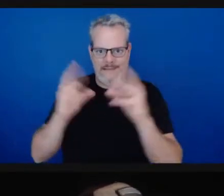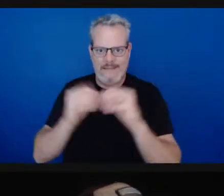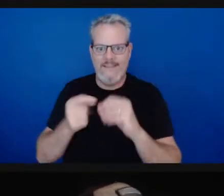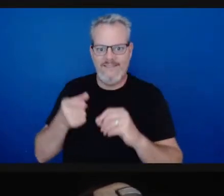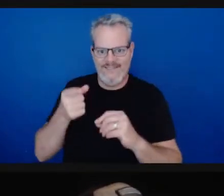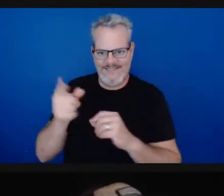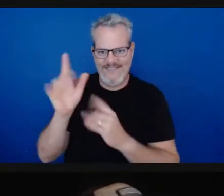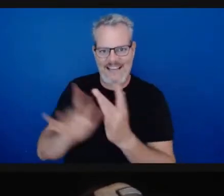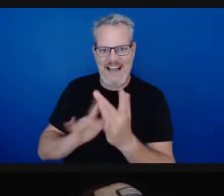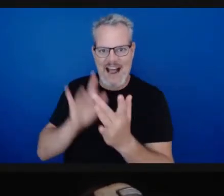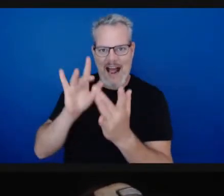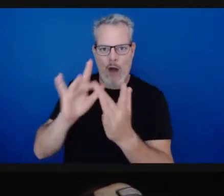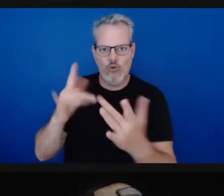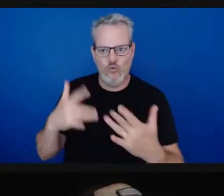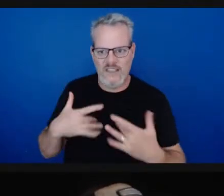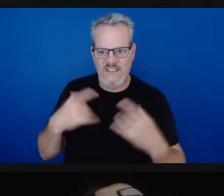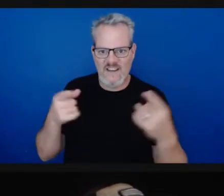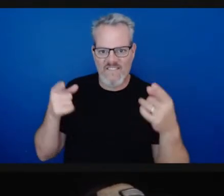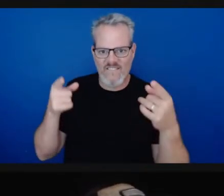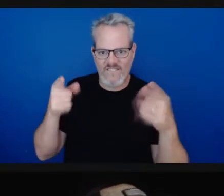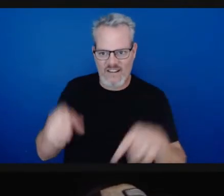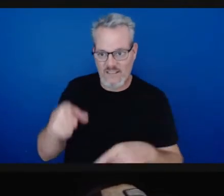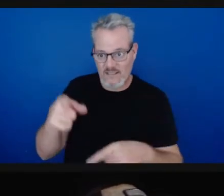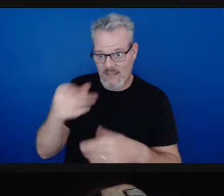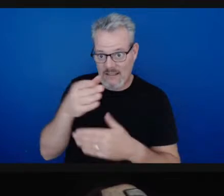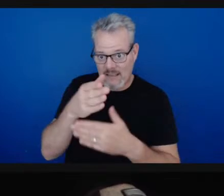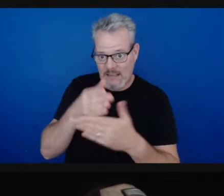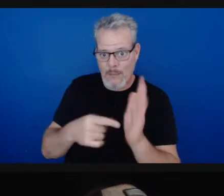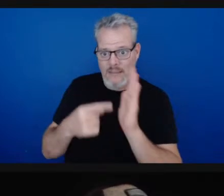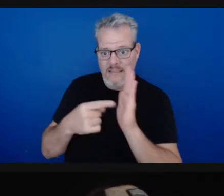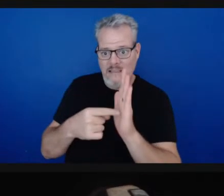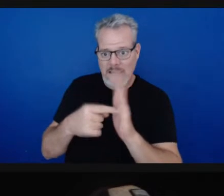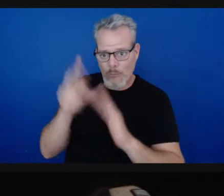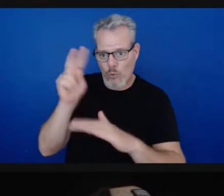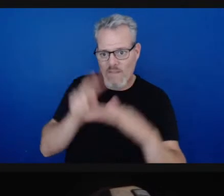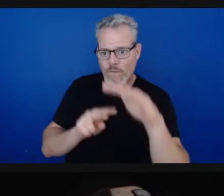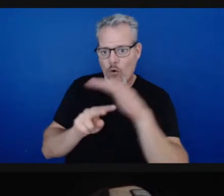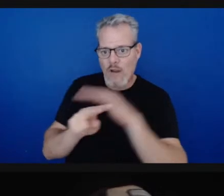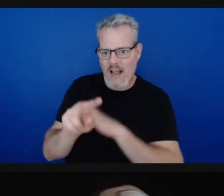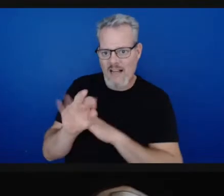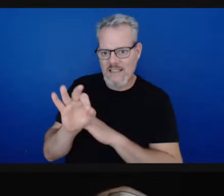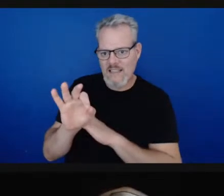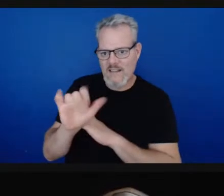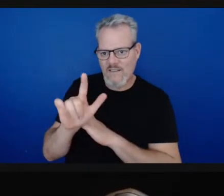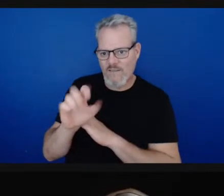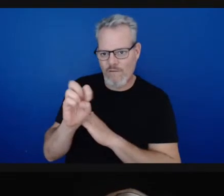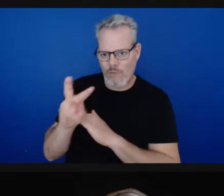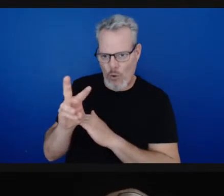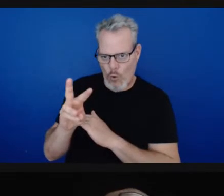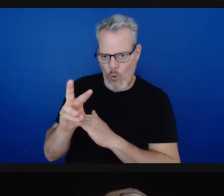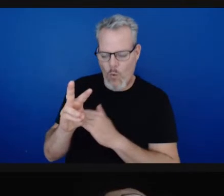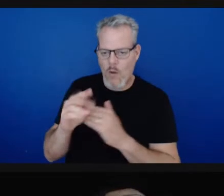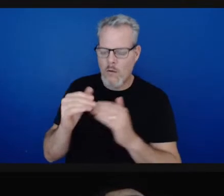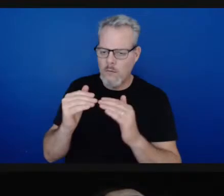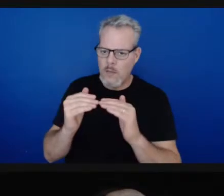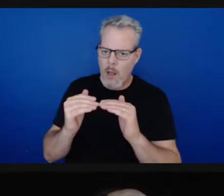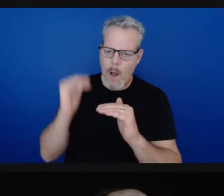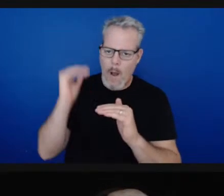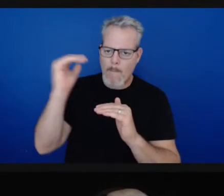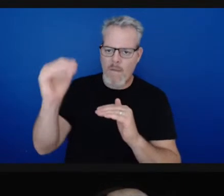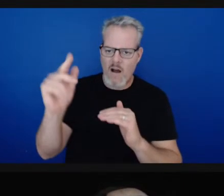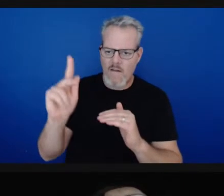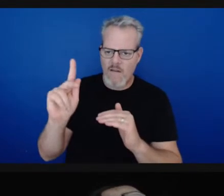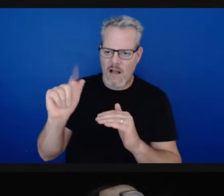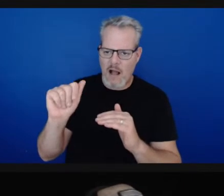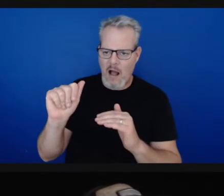Here is an example of some of the flow forecasting they did, right? So when a flow front was still above Kauahikaua, here is your lines of steepest descent. They